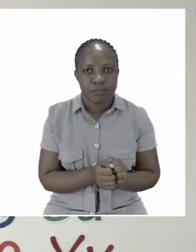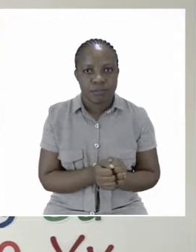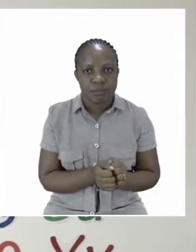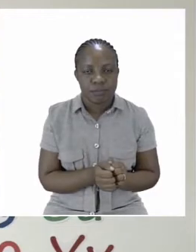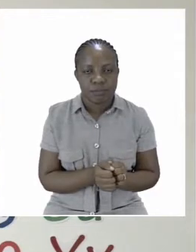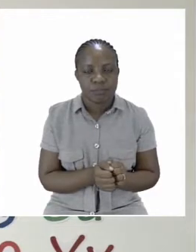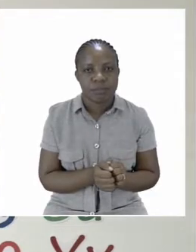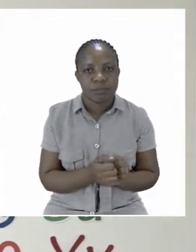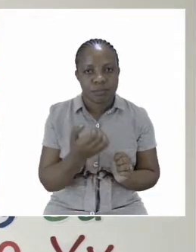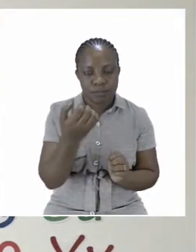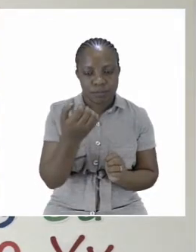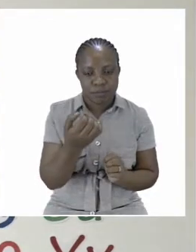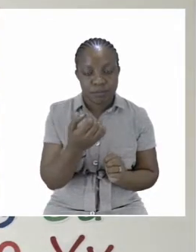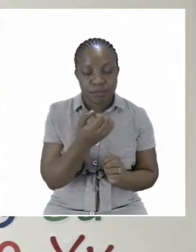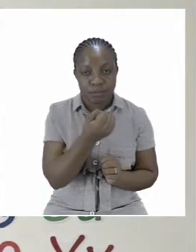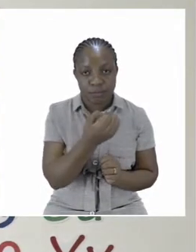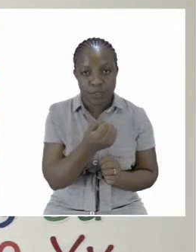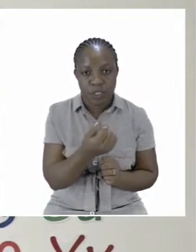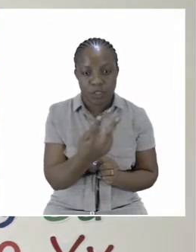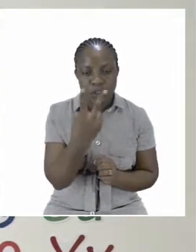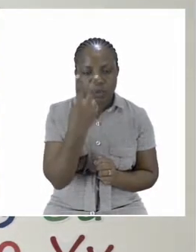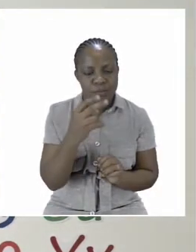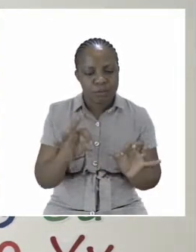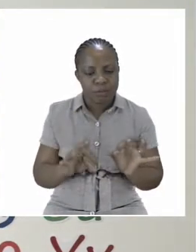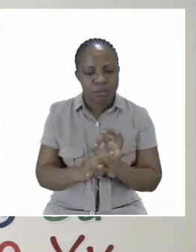2 beautiful flowers.